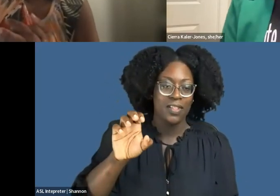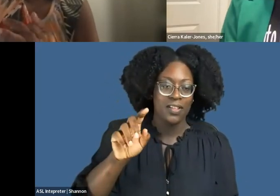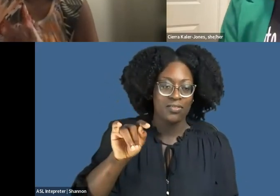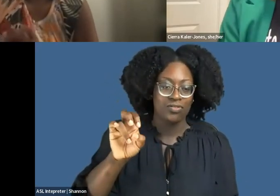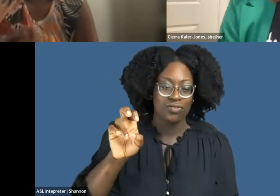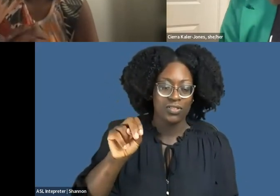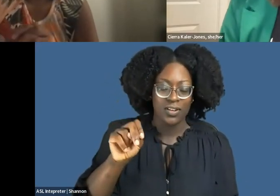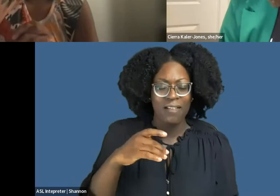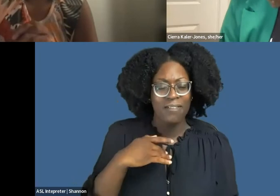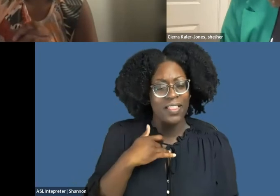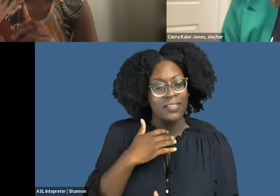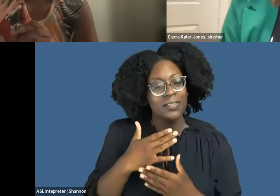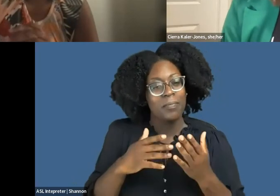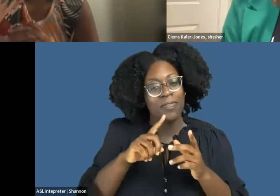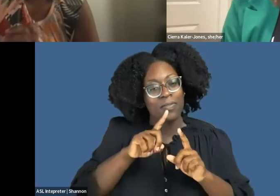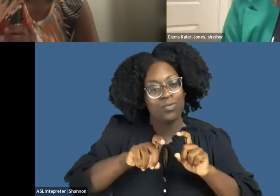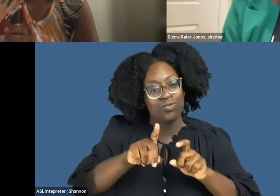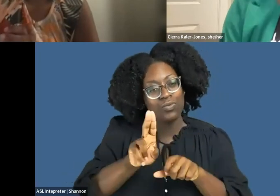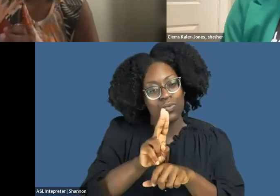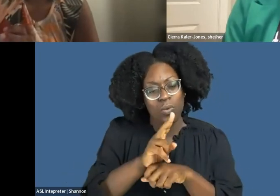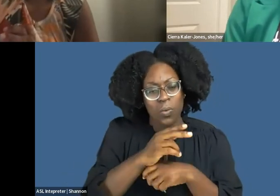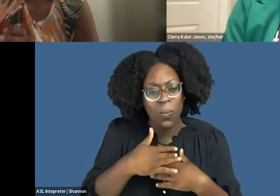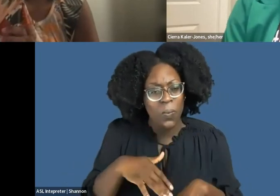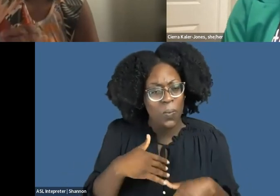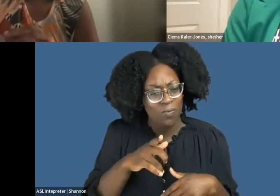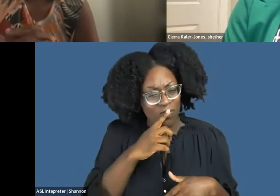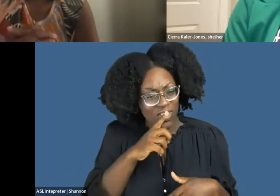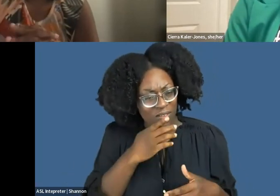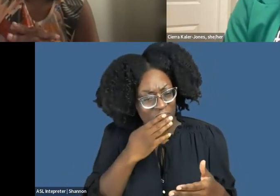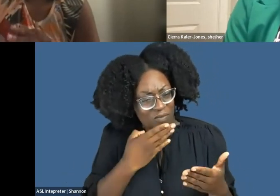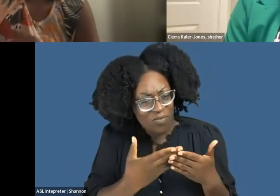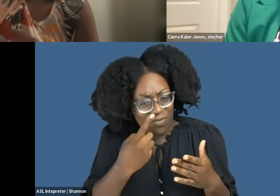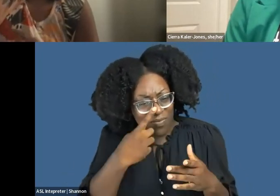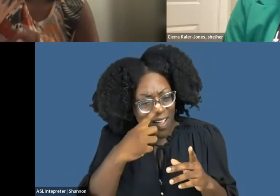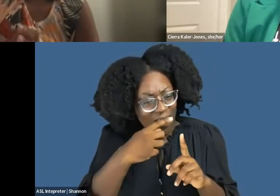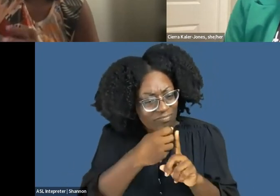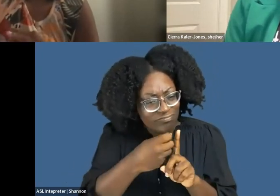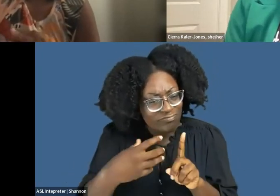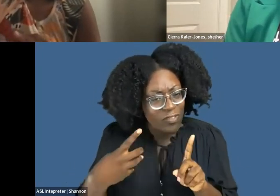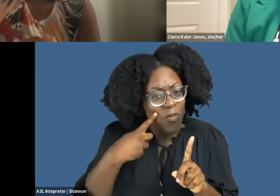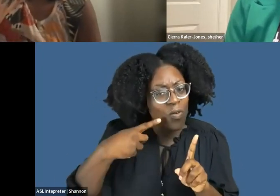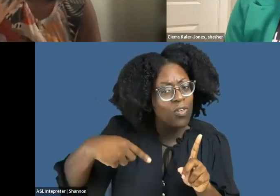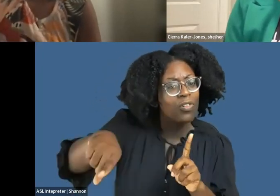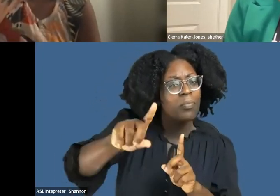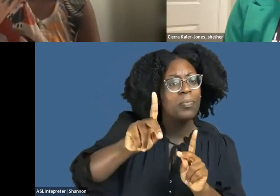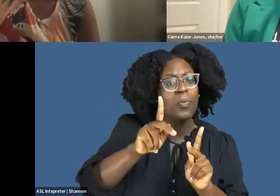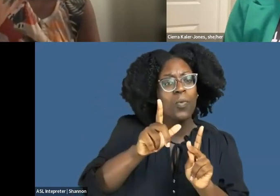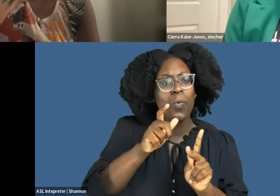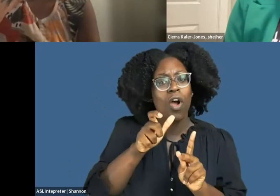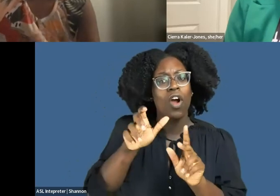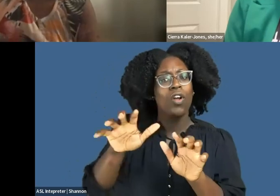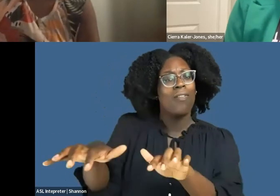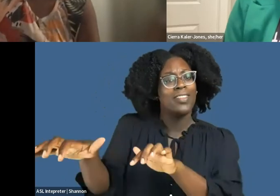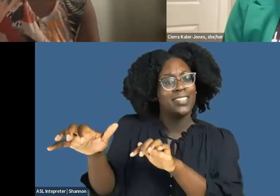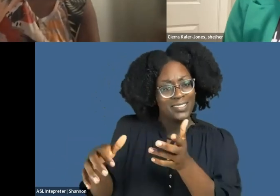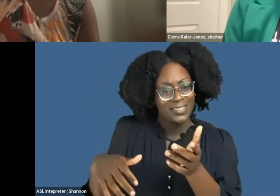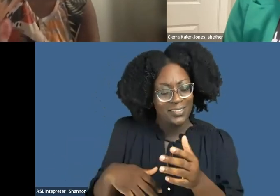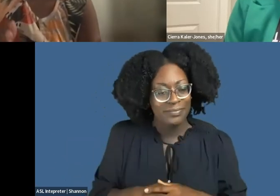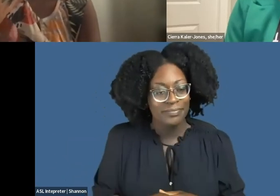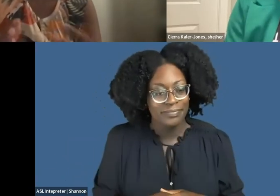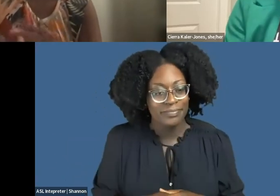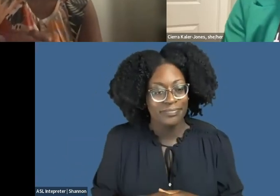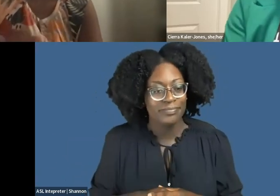really helpful for so many of the educators on this call. So could you talk to us a little bit more about the freedom exercise? Sure. So I teach